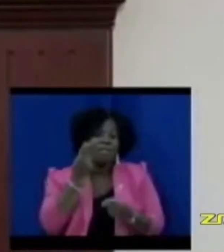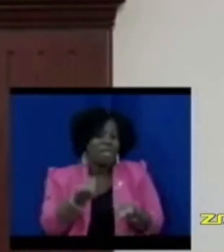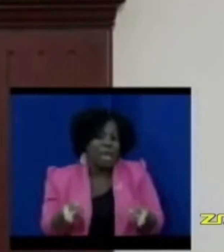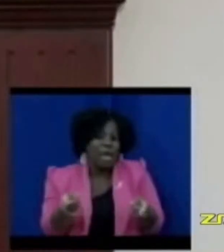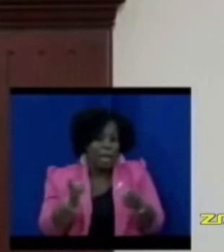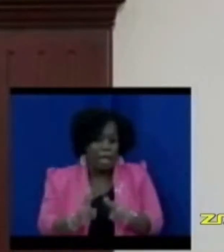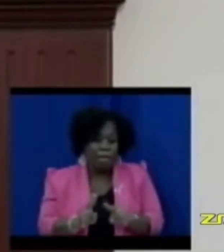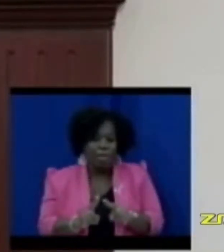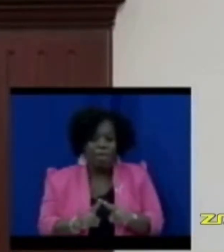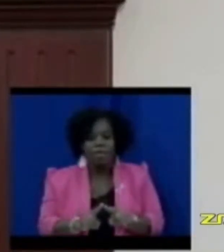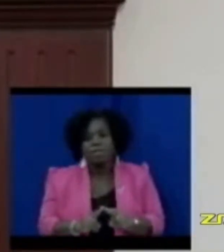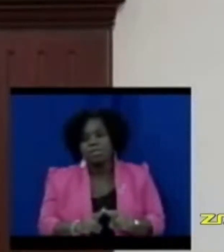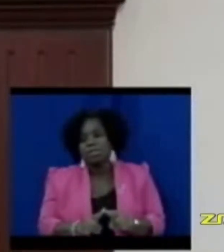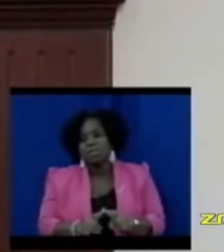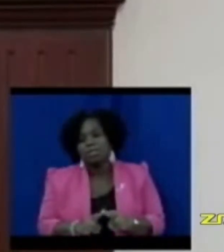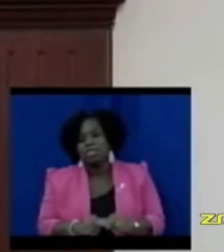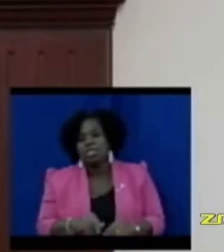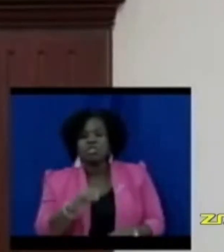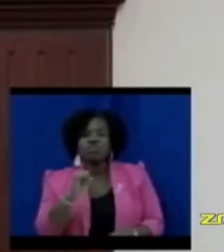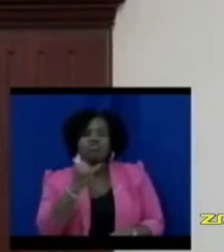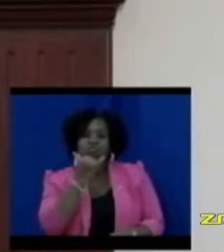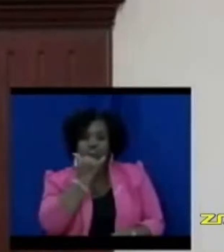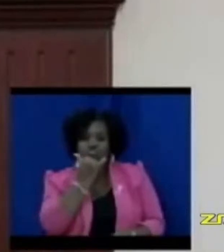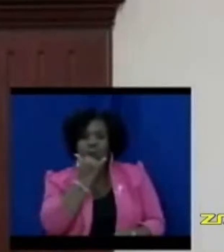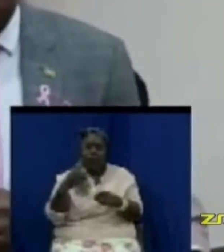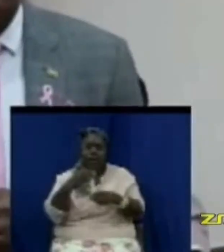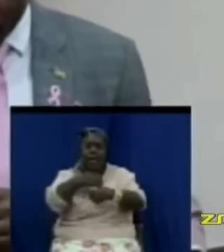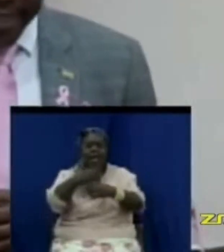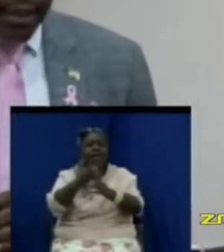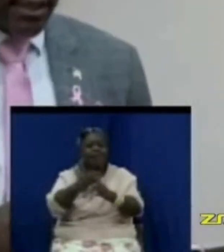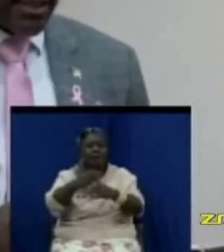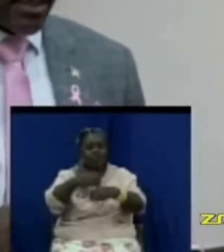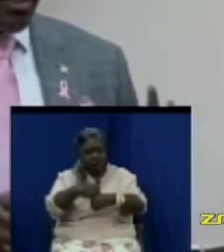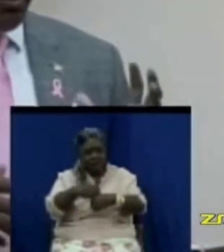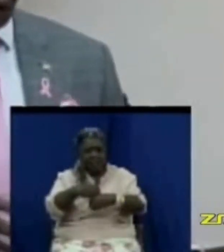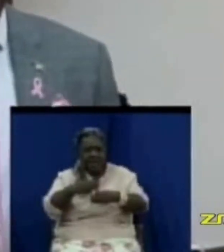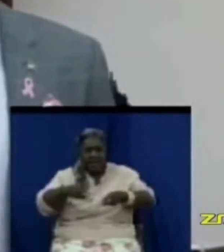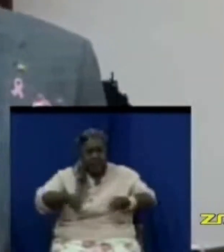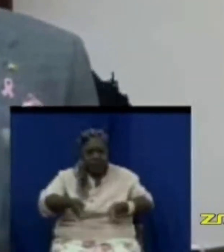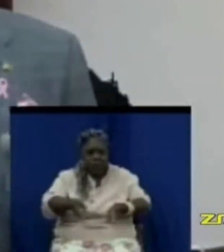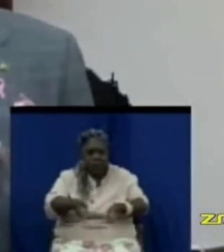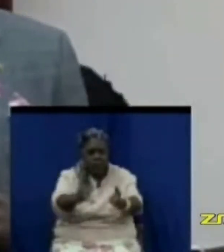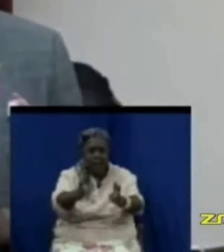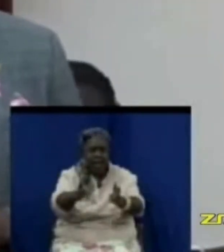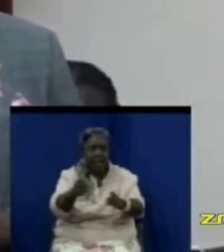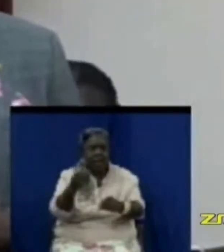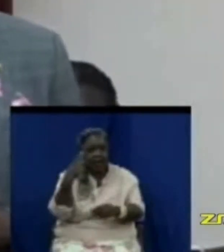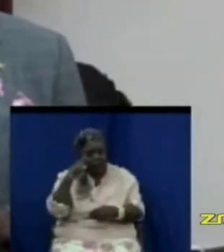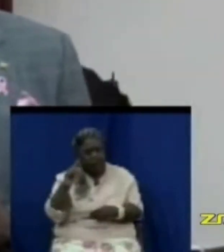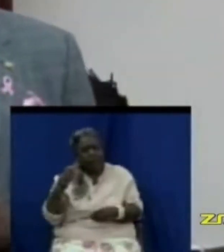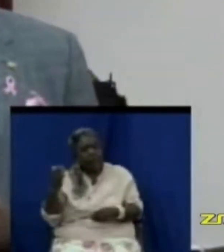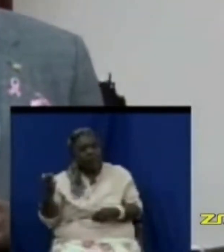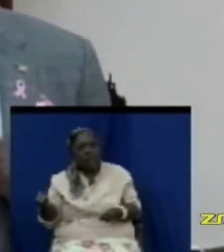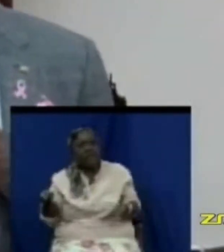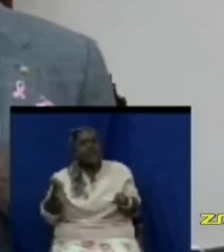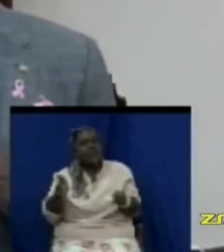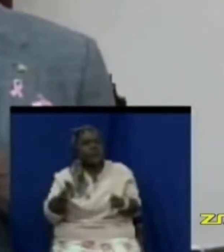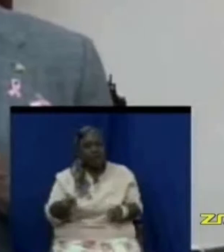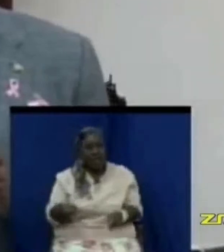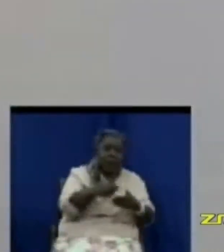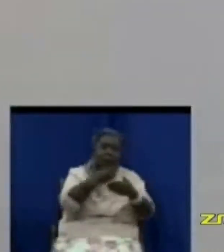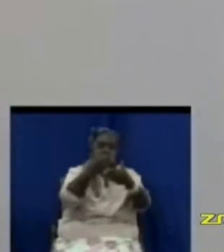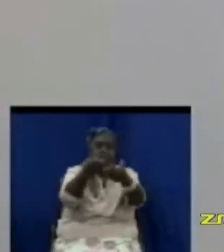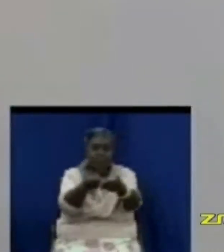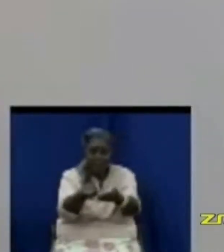first reading on the 18th of September 2023. Also debated and passed was the bill entitled Proceeds Crime Amendment